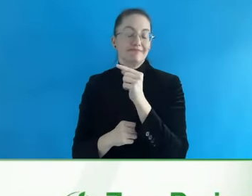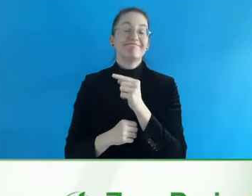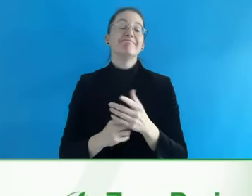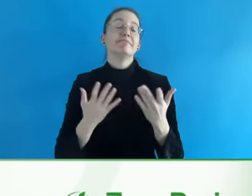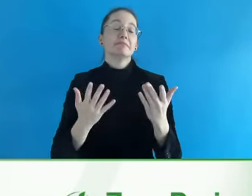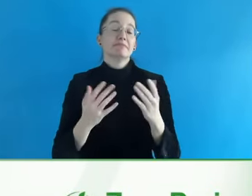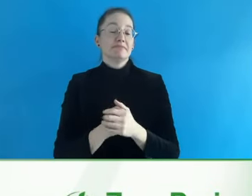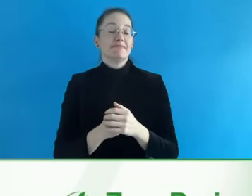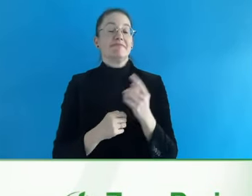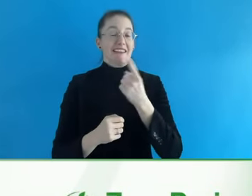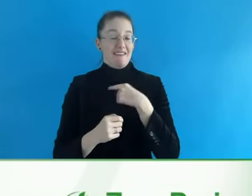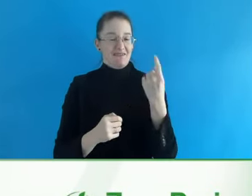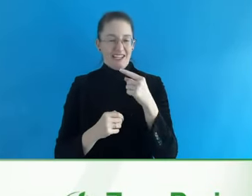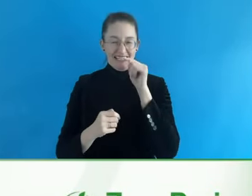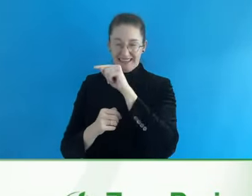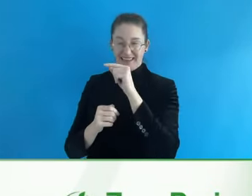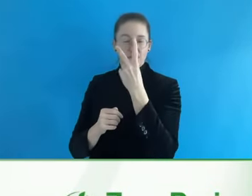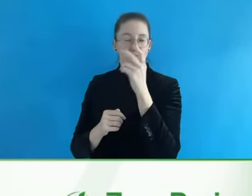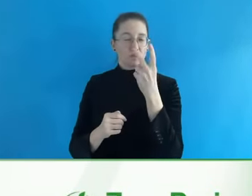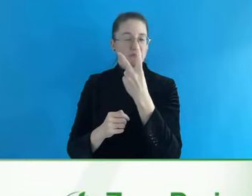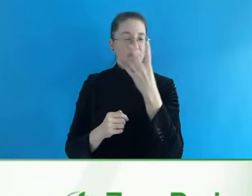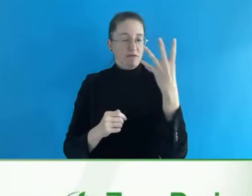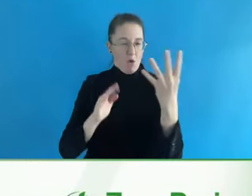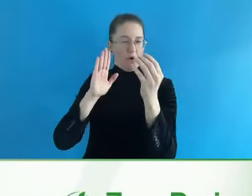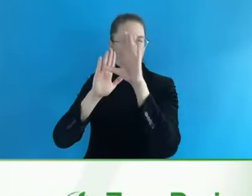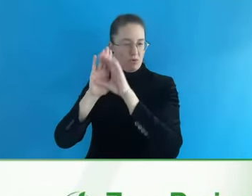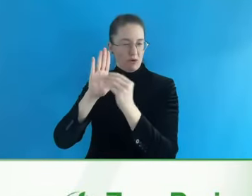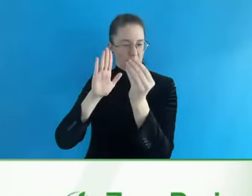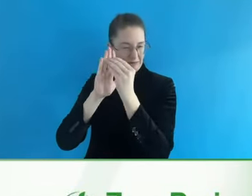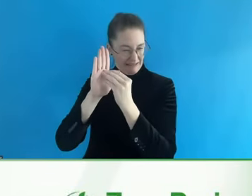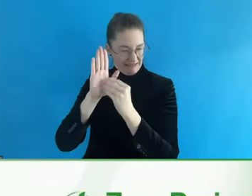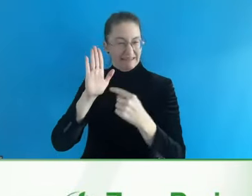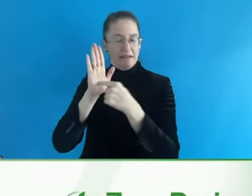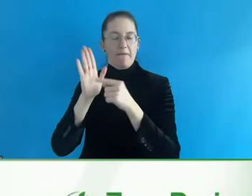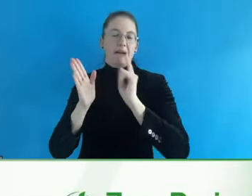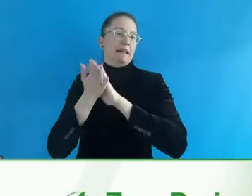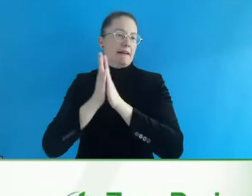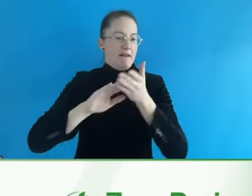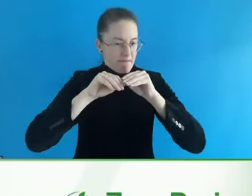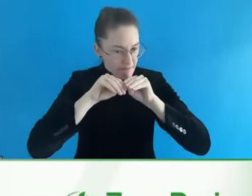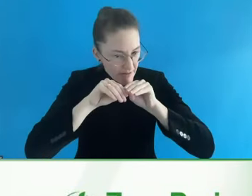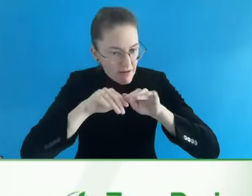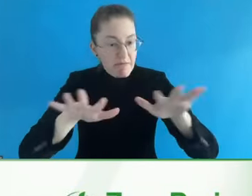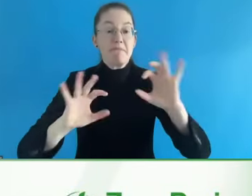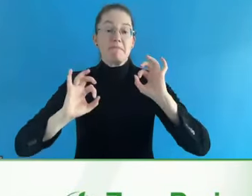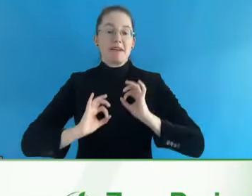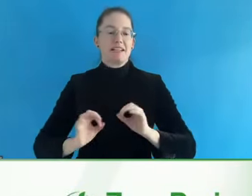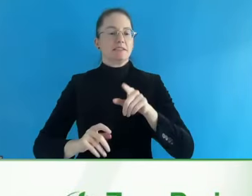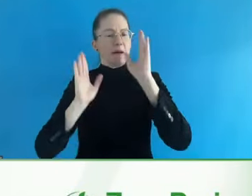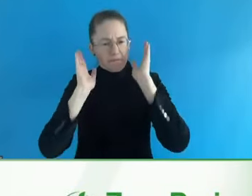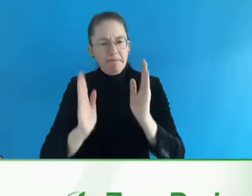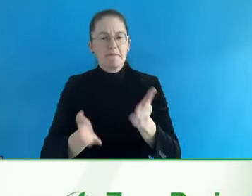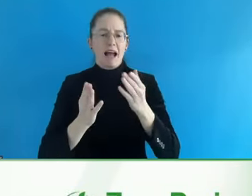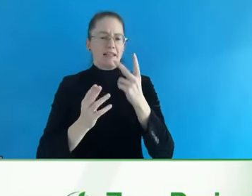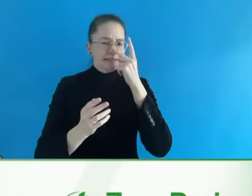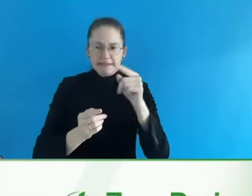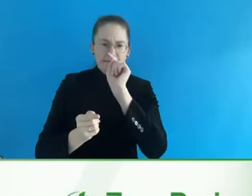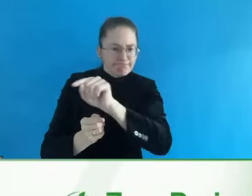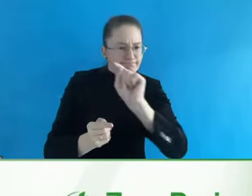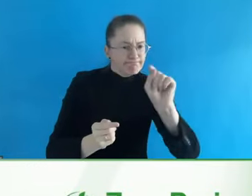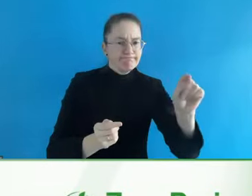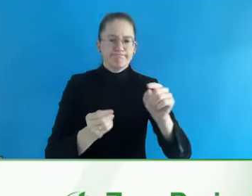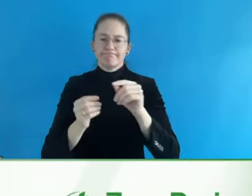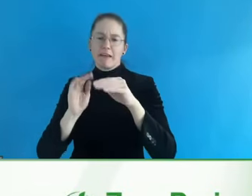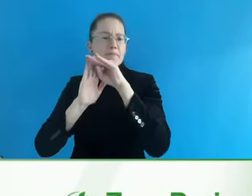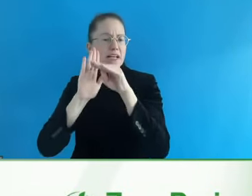example, teacher training and production of teaching materials with free access in digital format, additional resources